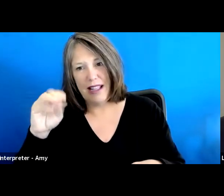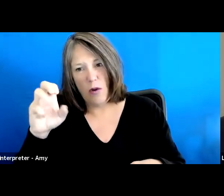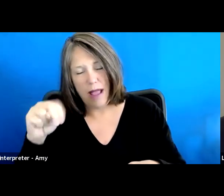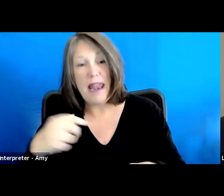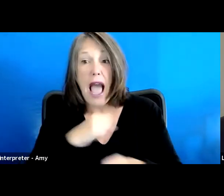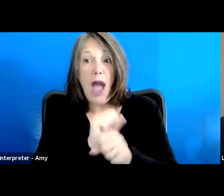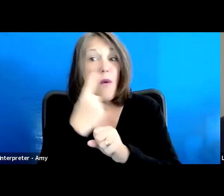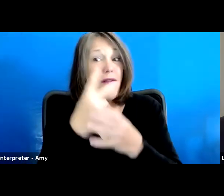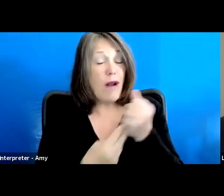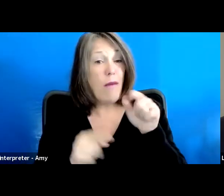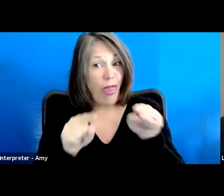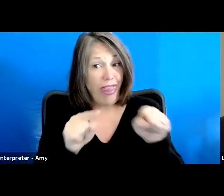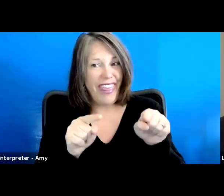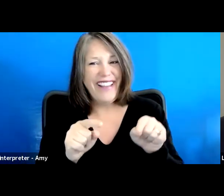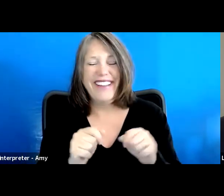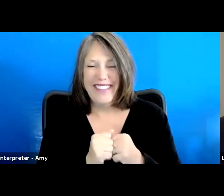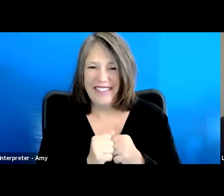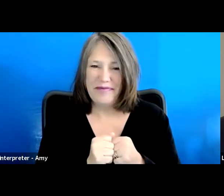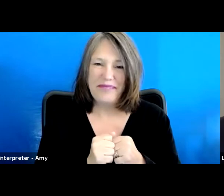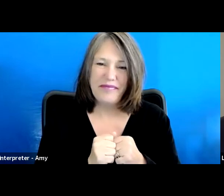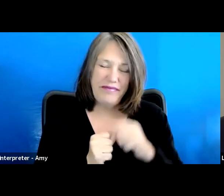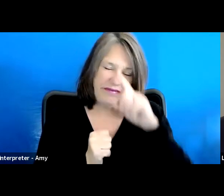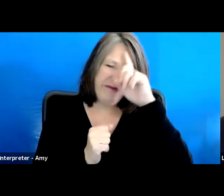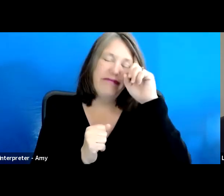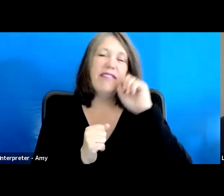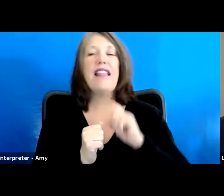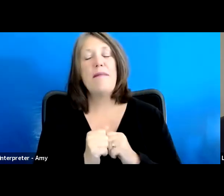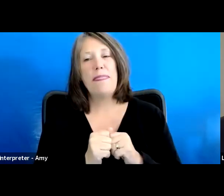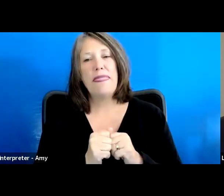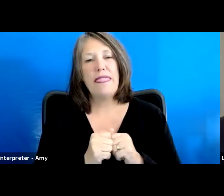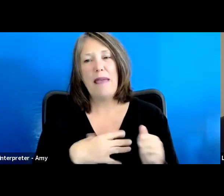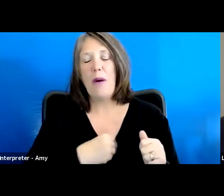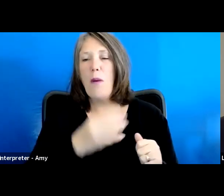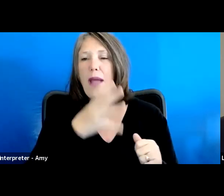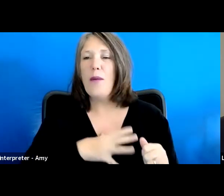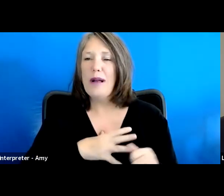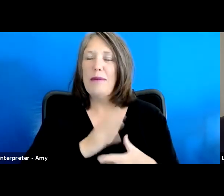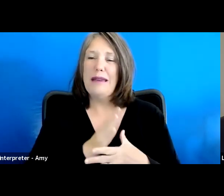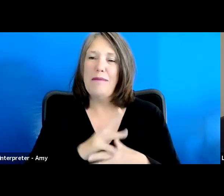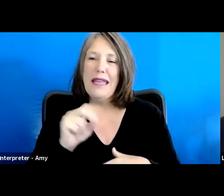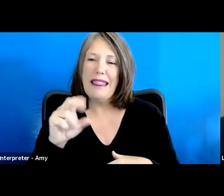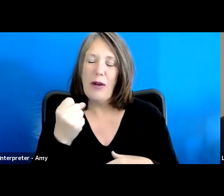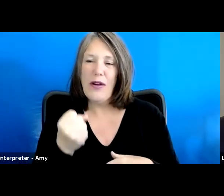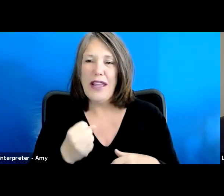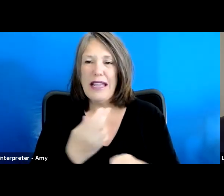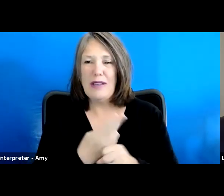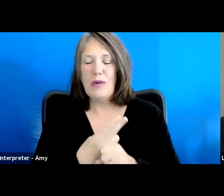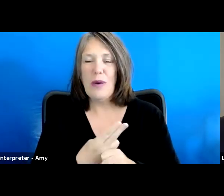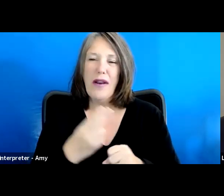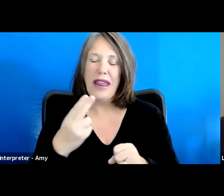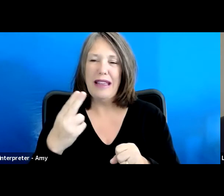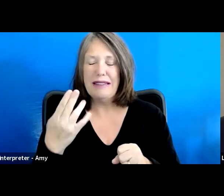and Training Center on Promoting Interventions for Community Living. I'm a white woman in my mid-30s, wearing a turquoise